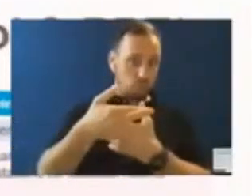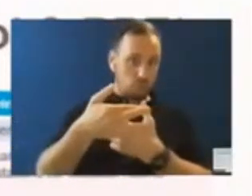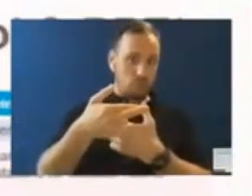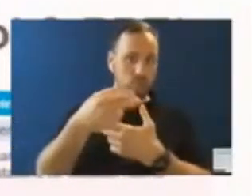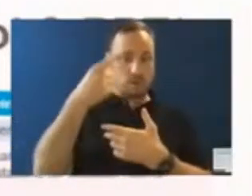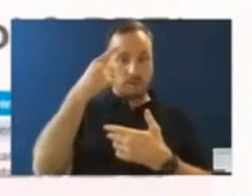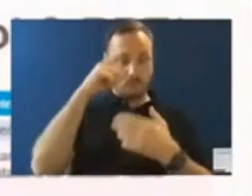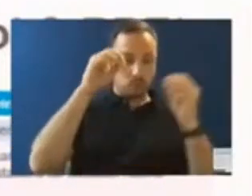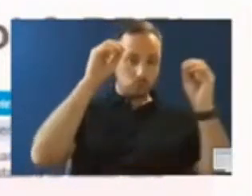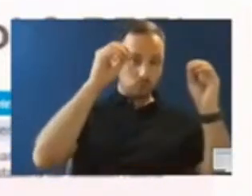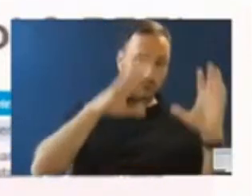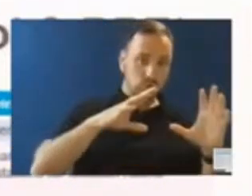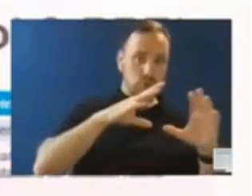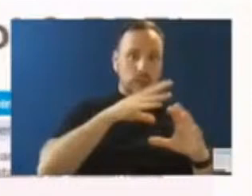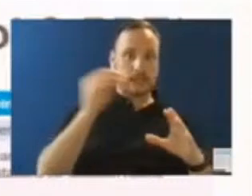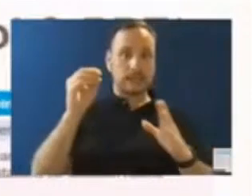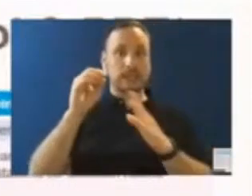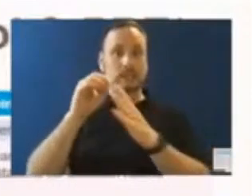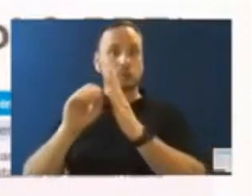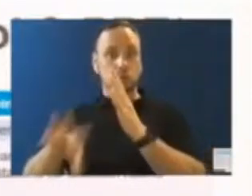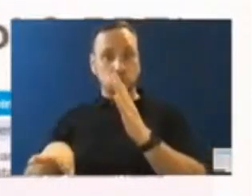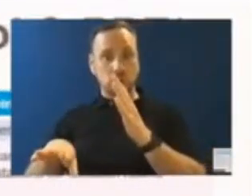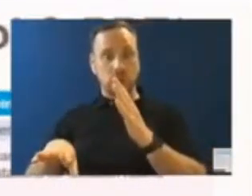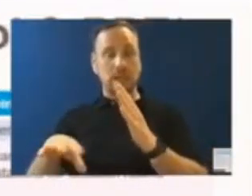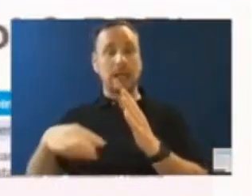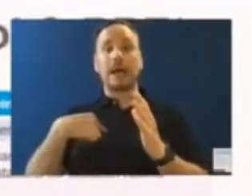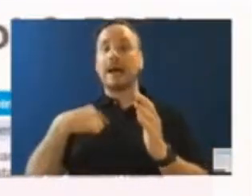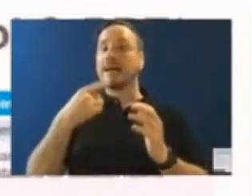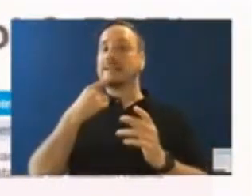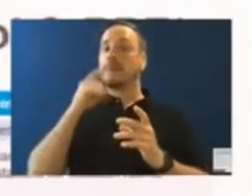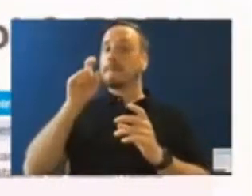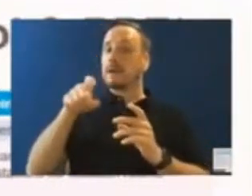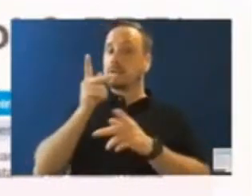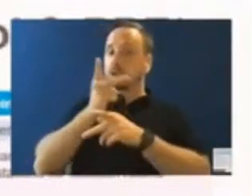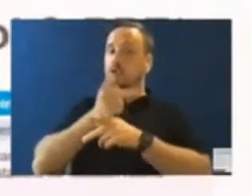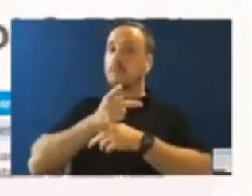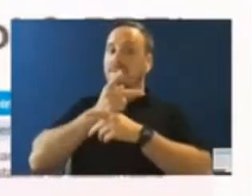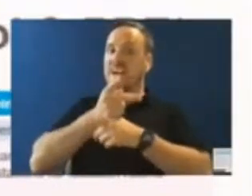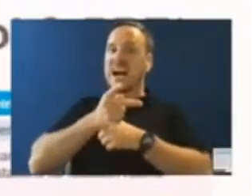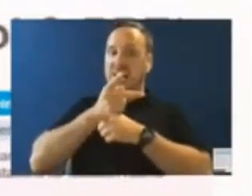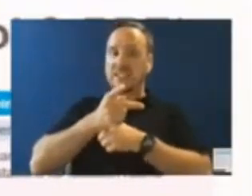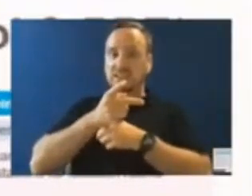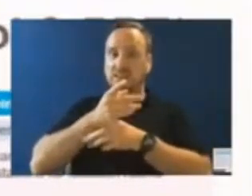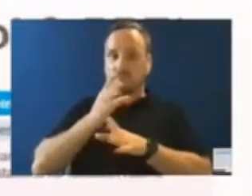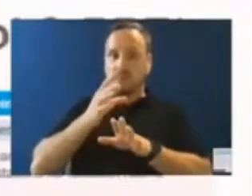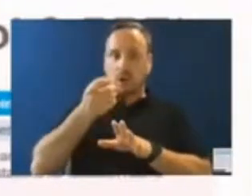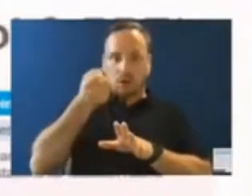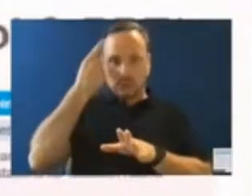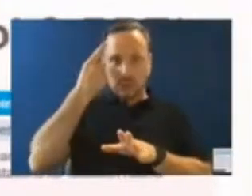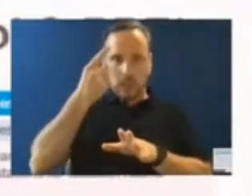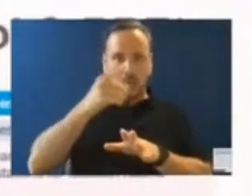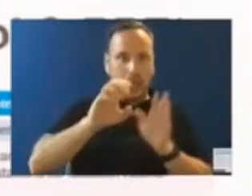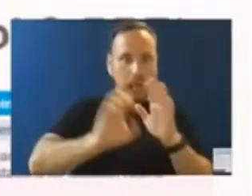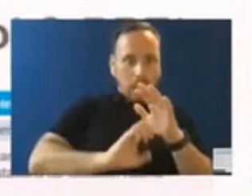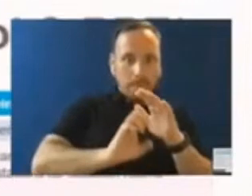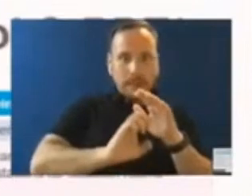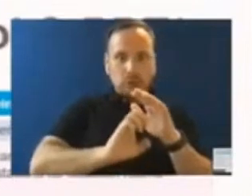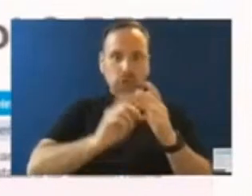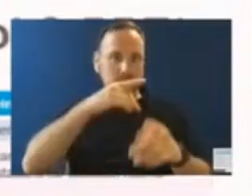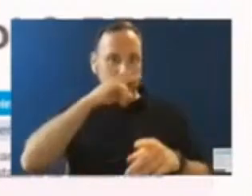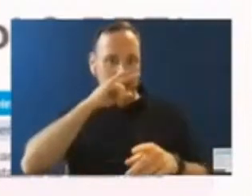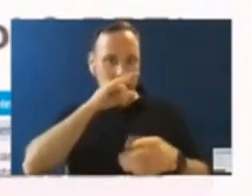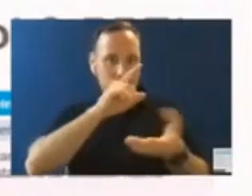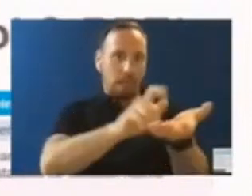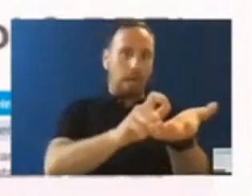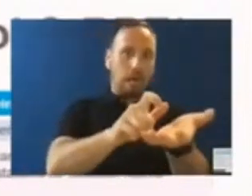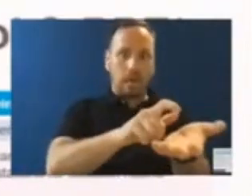And I underscore supervised. It is very, very important, at least with our elementary students, that they be supervised for the use of this hand